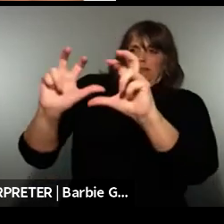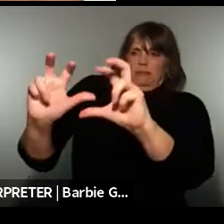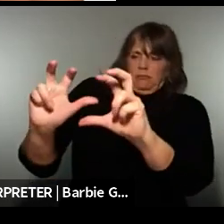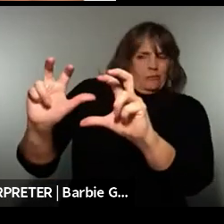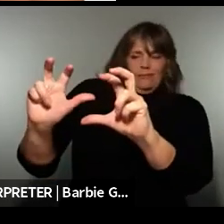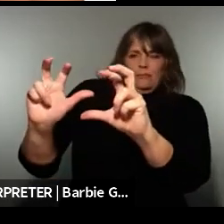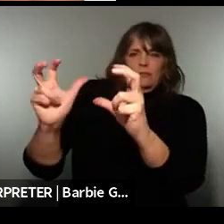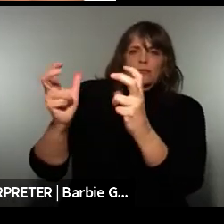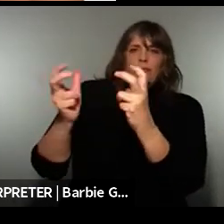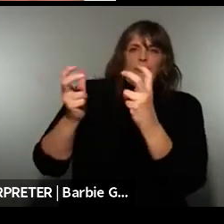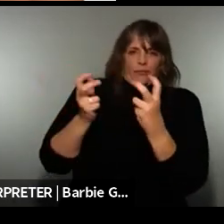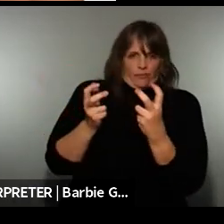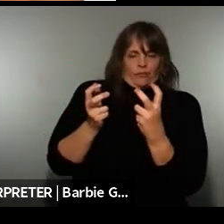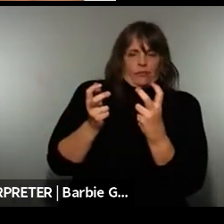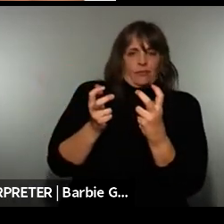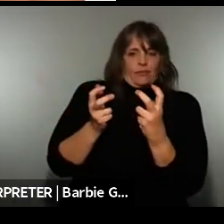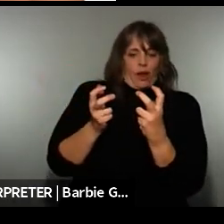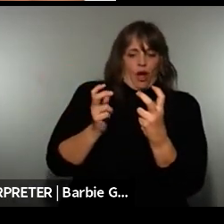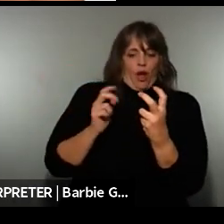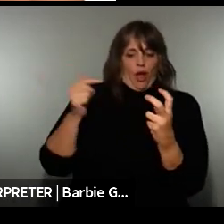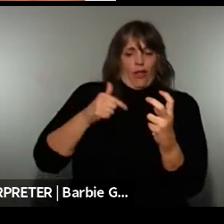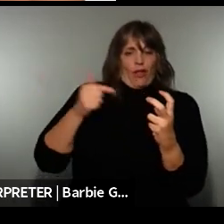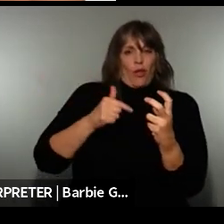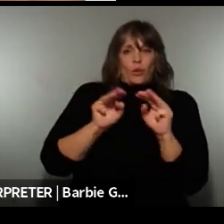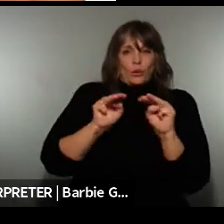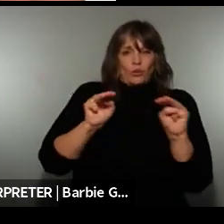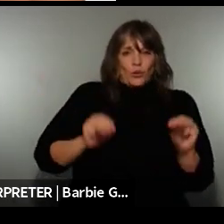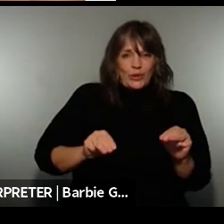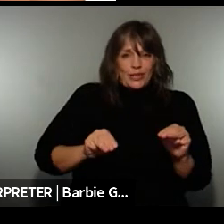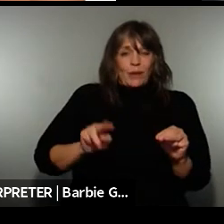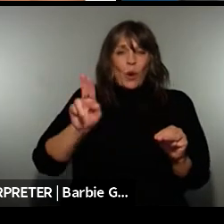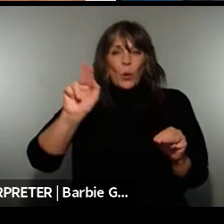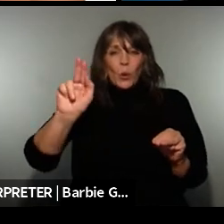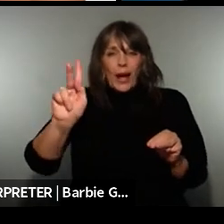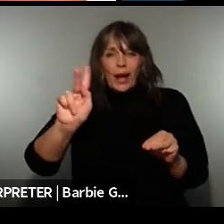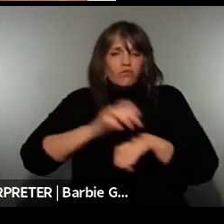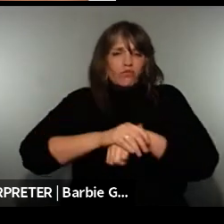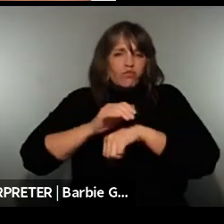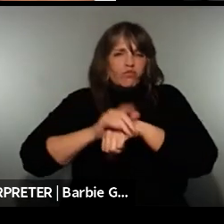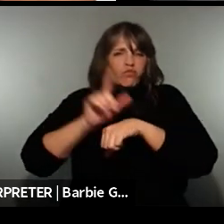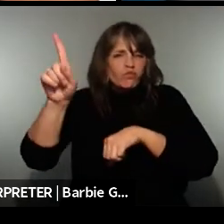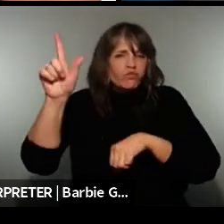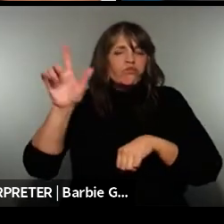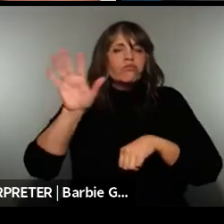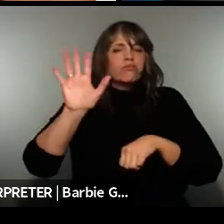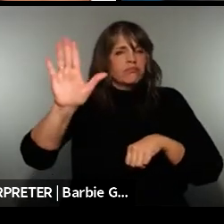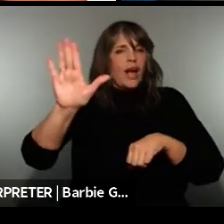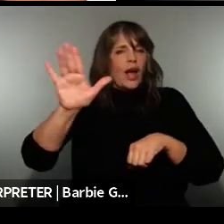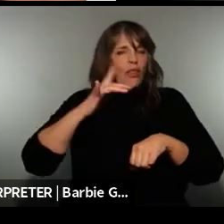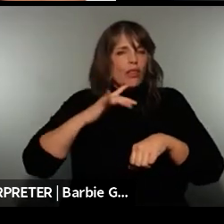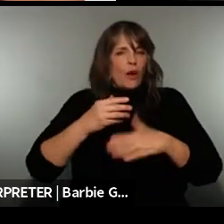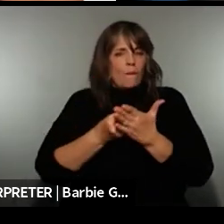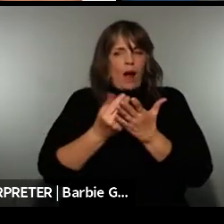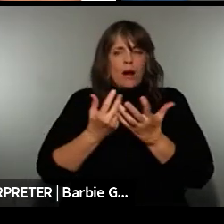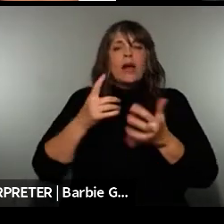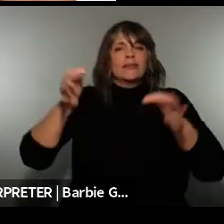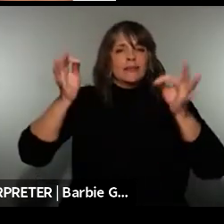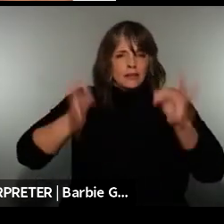UK, and what museums in the US are really dragging their feet. And it kind of arms me with the sense